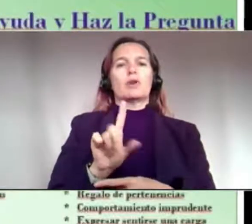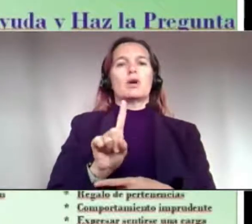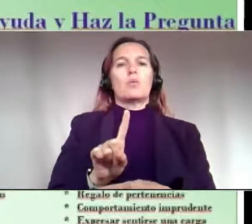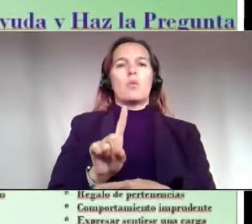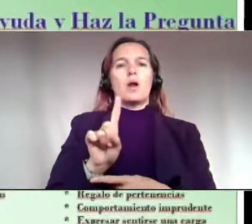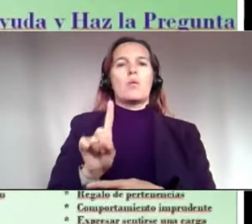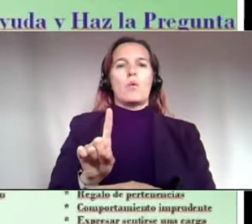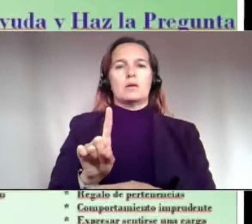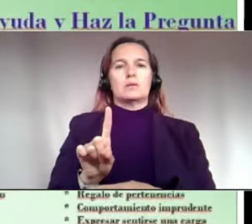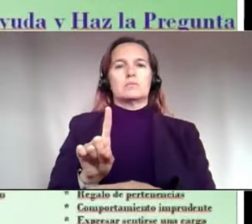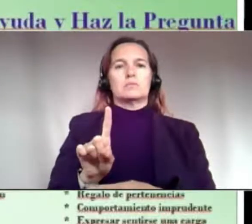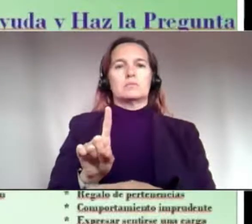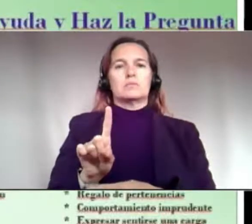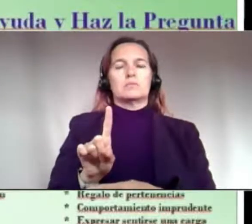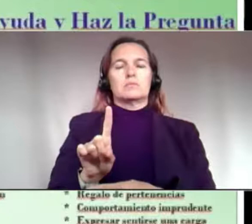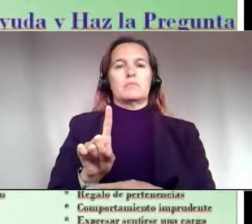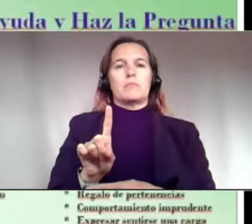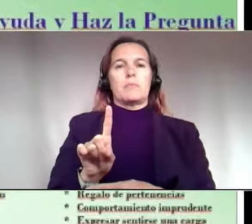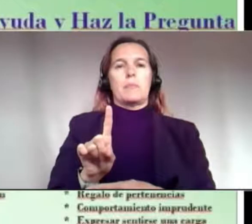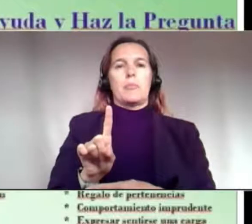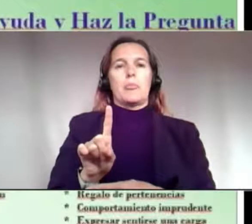707-472-2311 and also